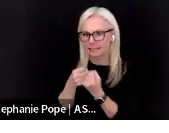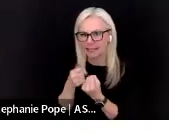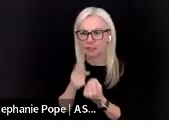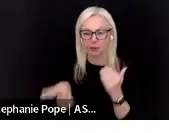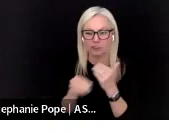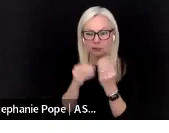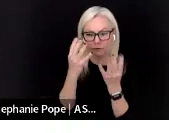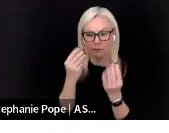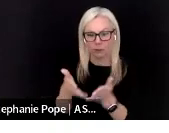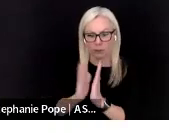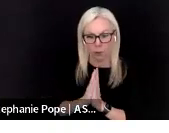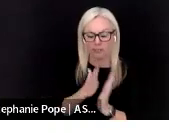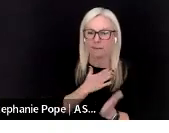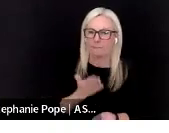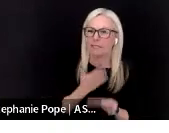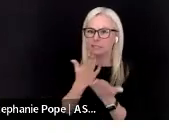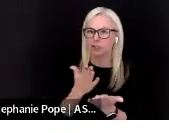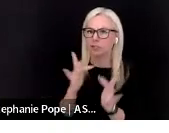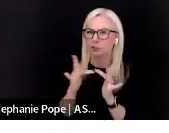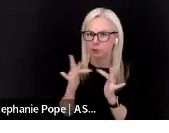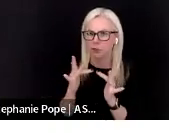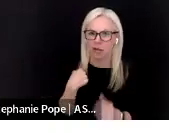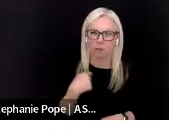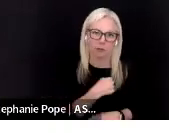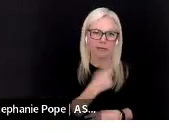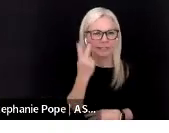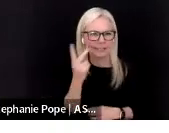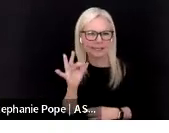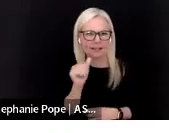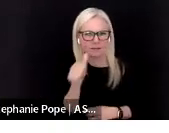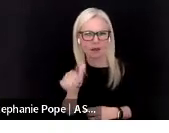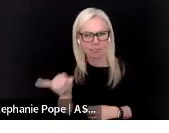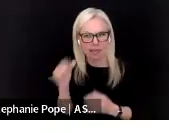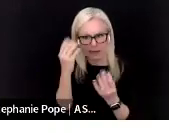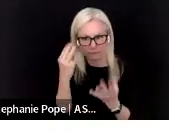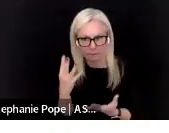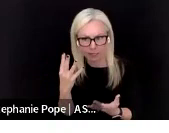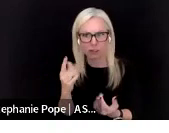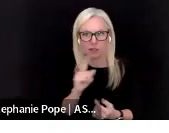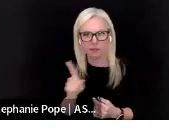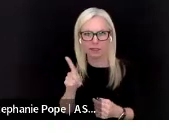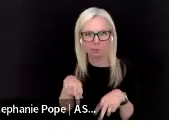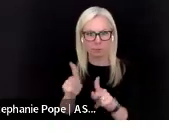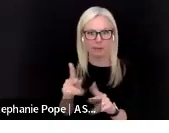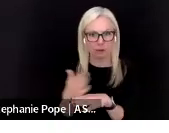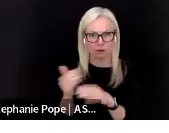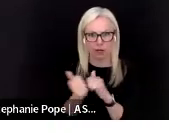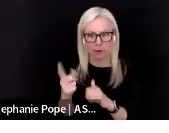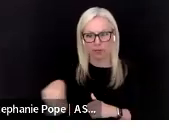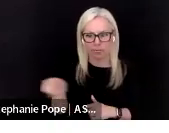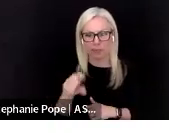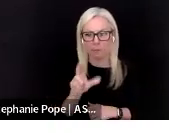being requested, my suggestion would be to please reach out to us to see whether that's information that statutorily we're permitted to share with the